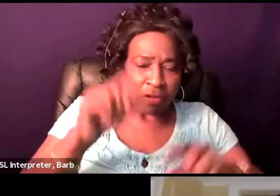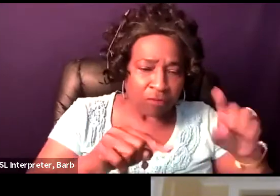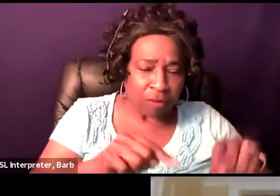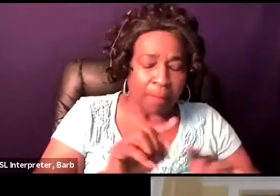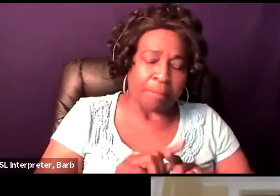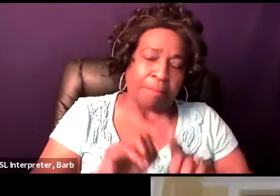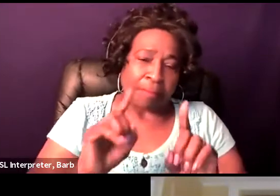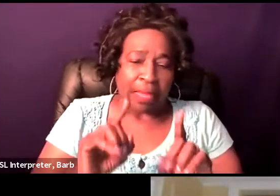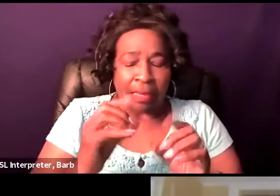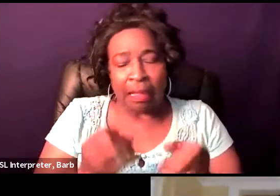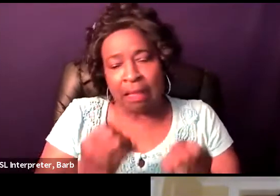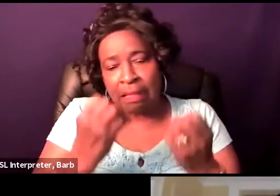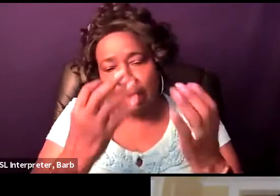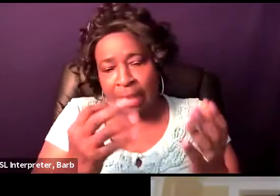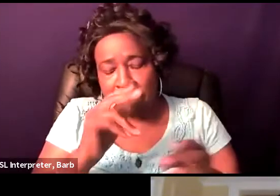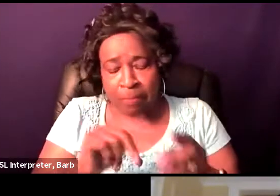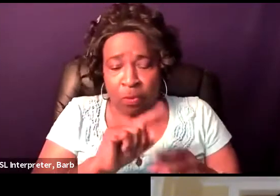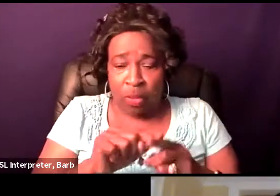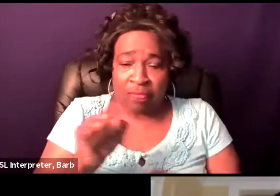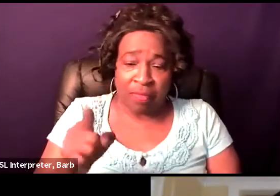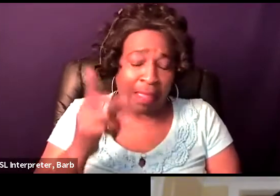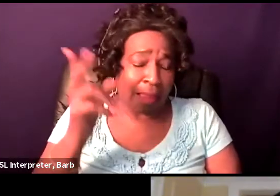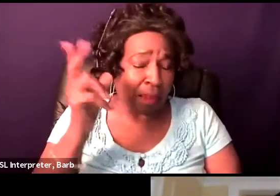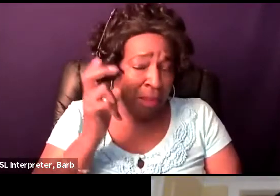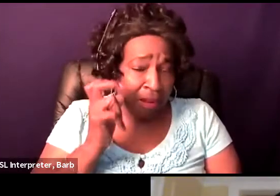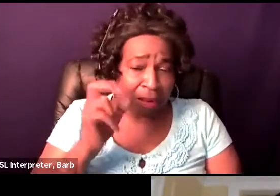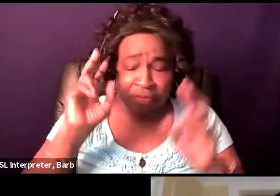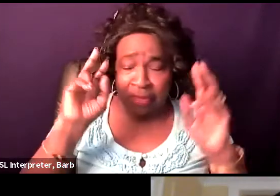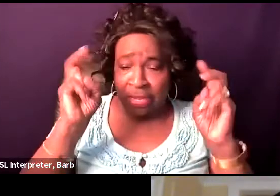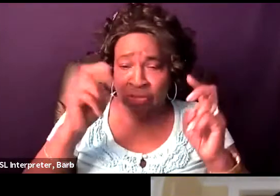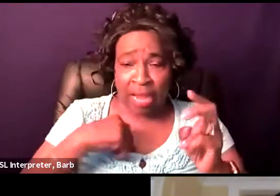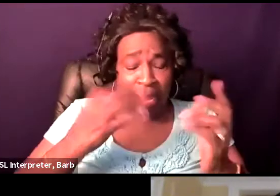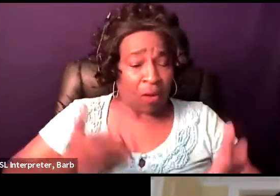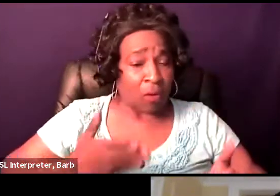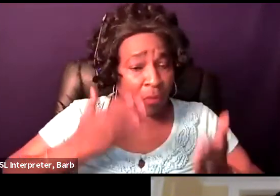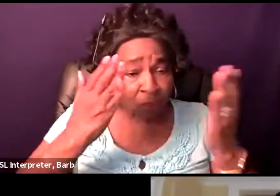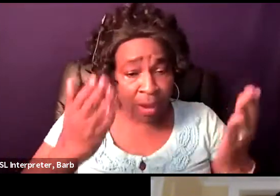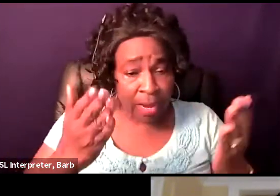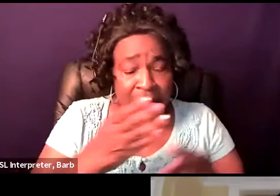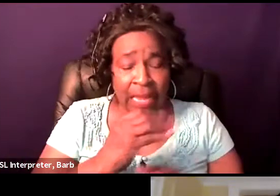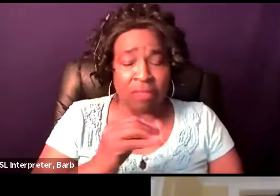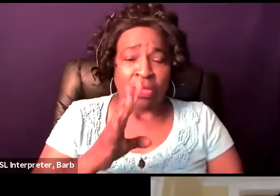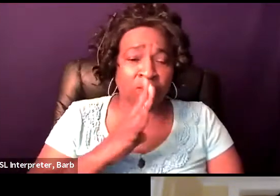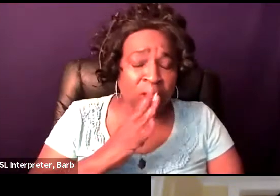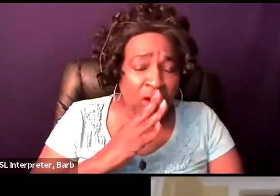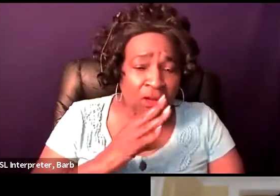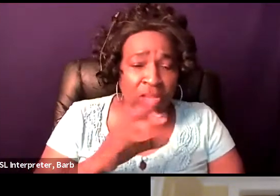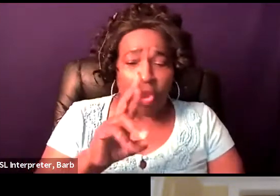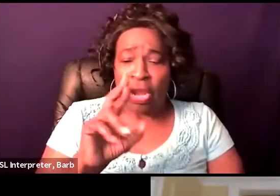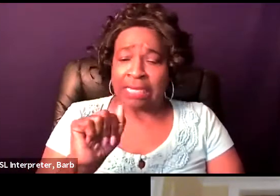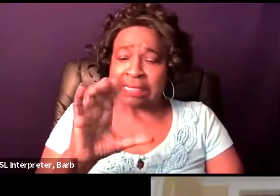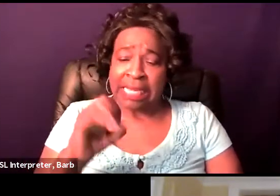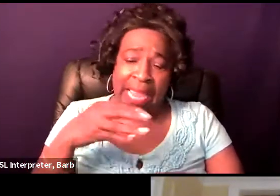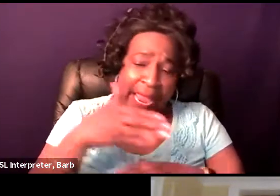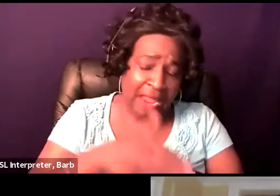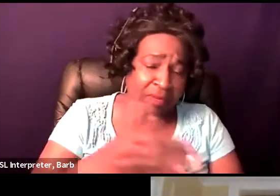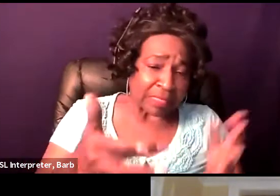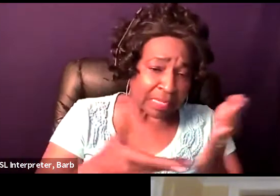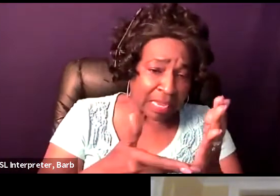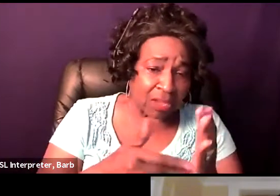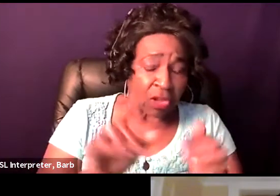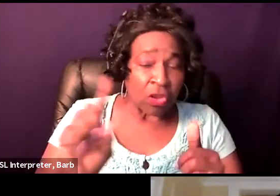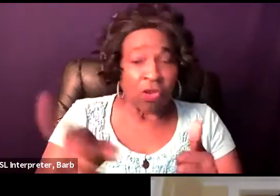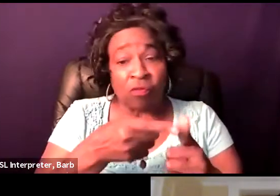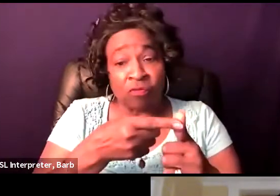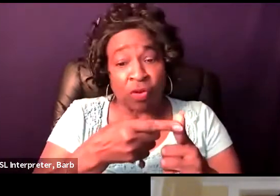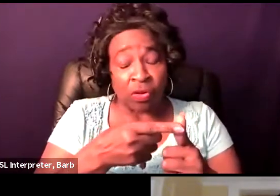That a lot of people, when they hear the issues that I'm raising in the talk and Race After Technology, the first go-to question